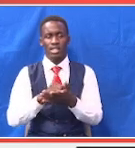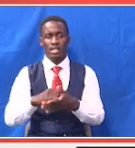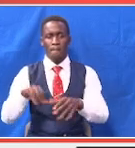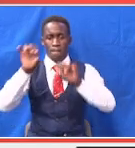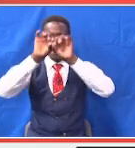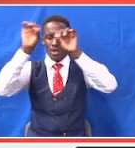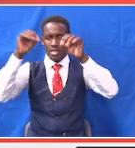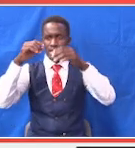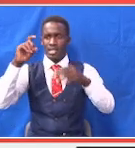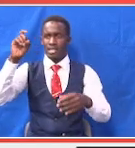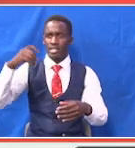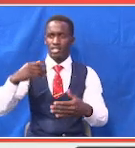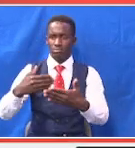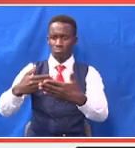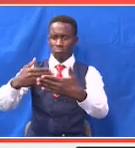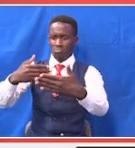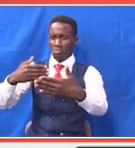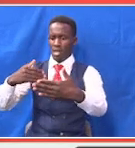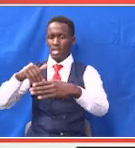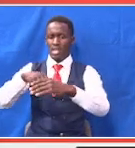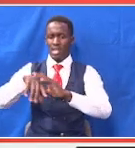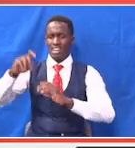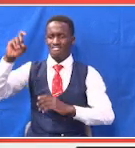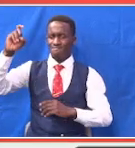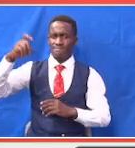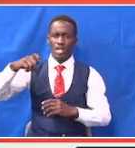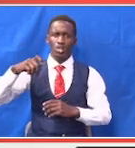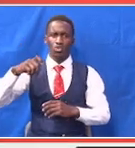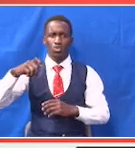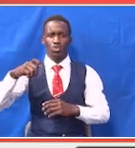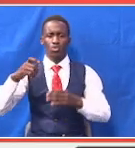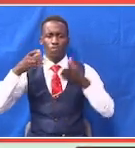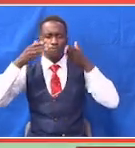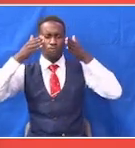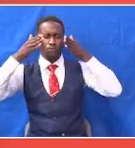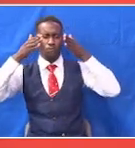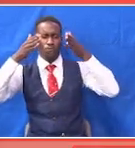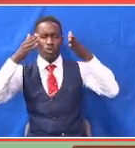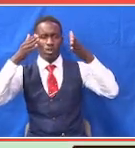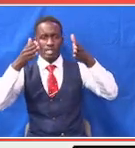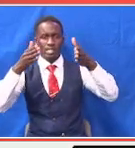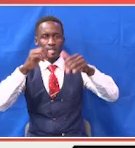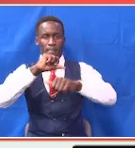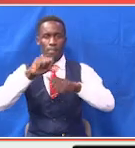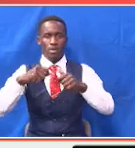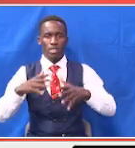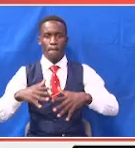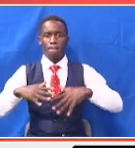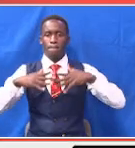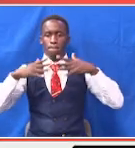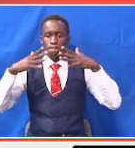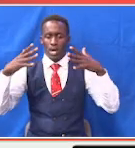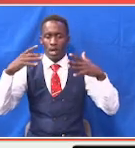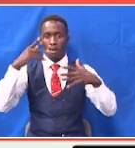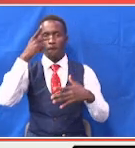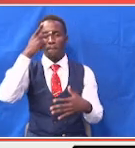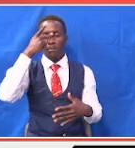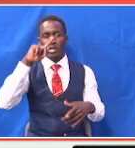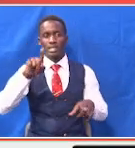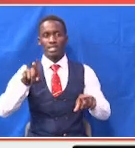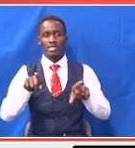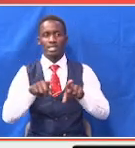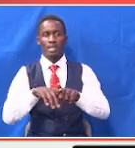back. He need to focus on the big policy issues, the